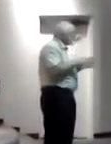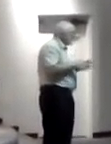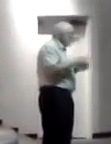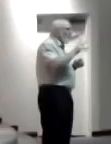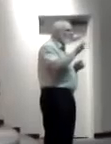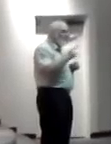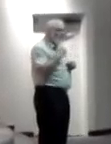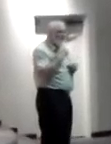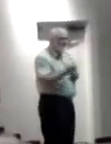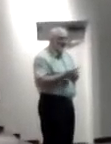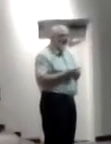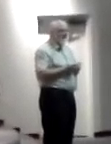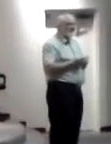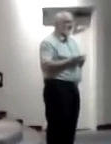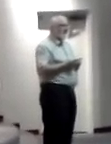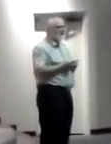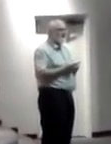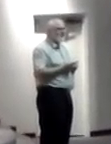And Paul says,